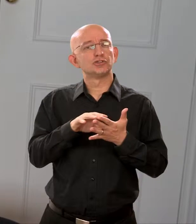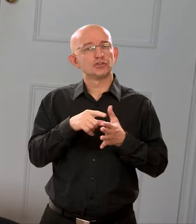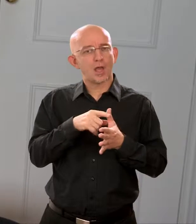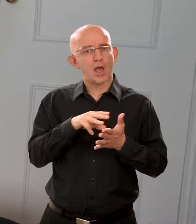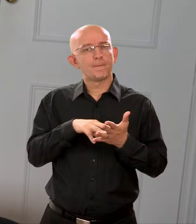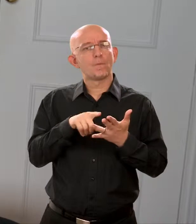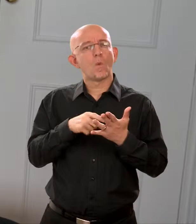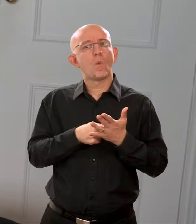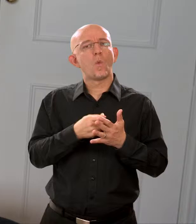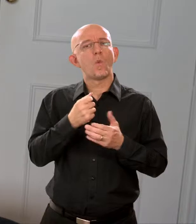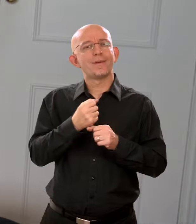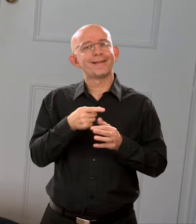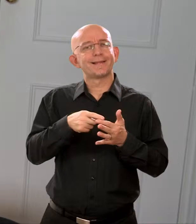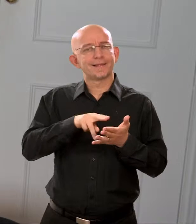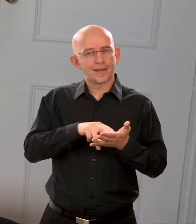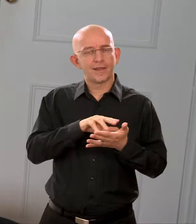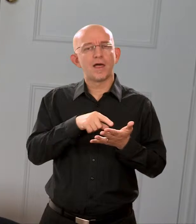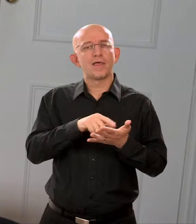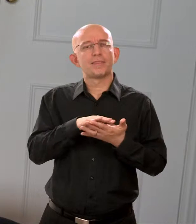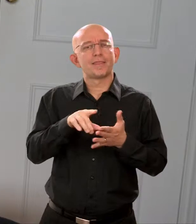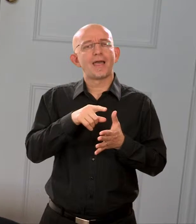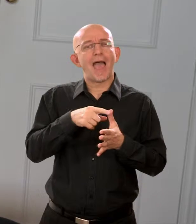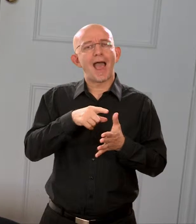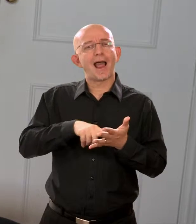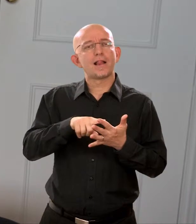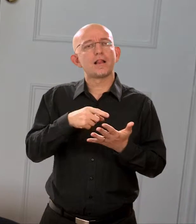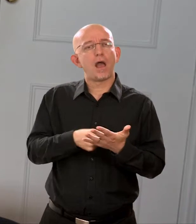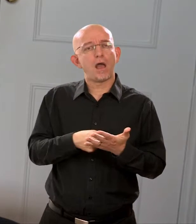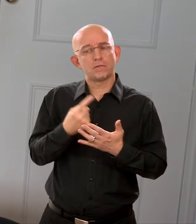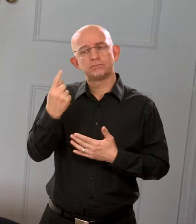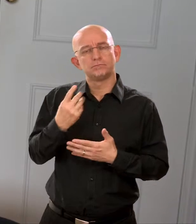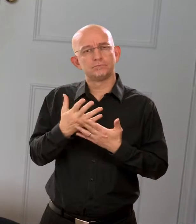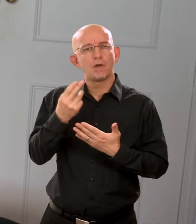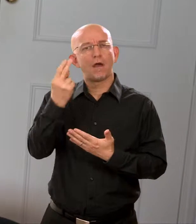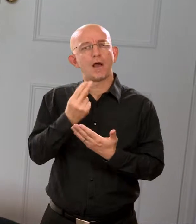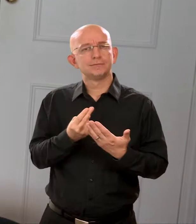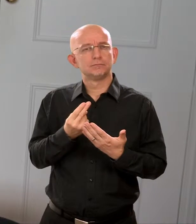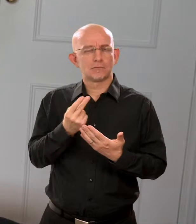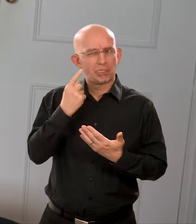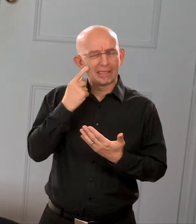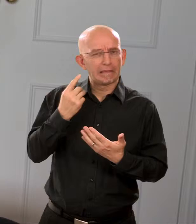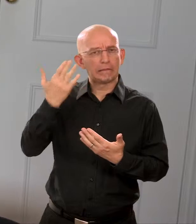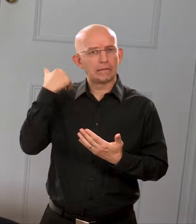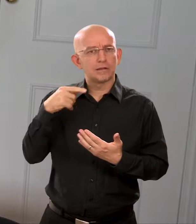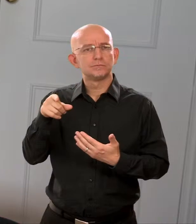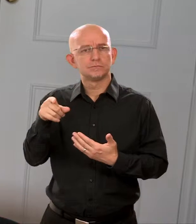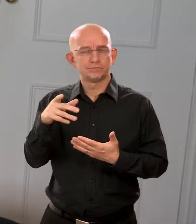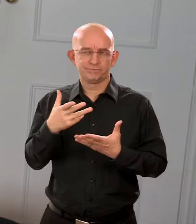She's called Sasha Morgenthaler. She is an artist, or she was an artist. She long passed away. She was